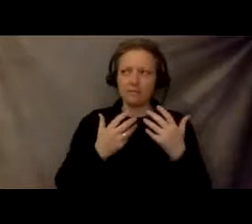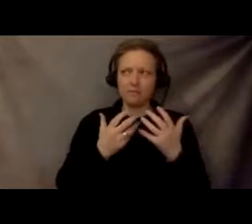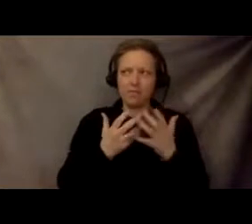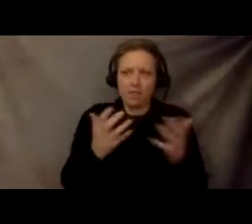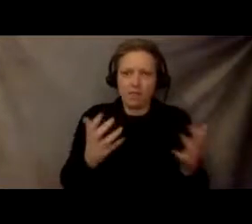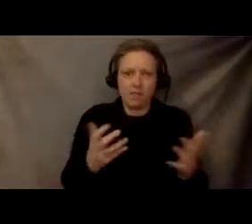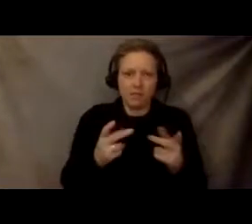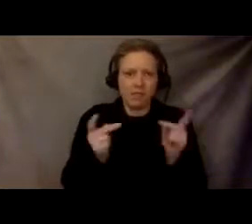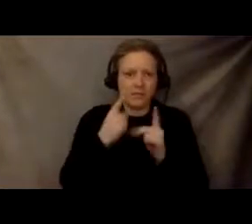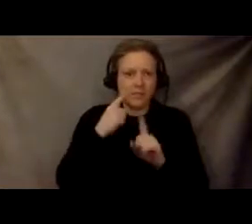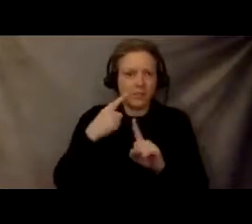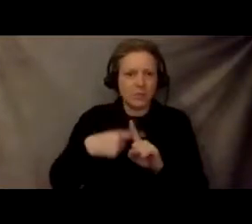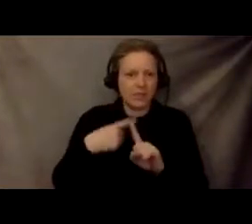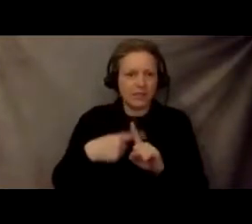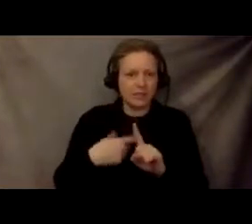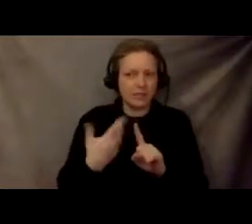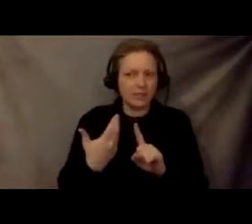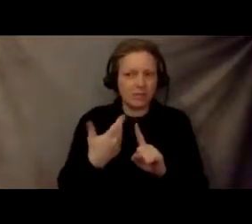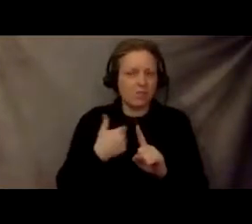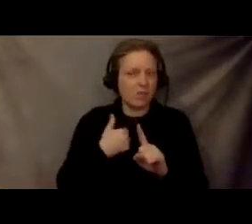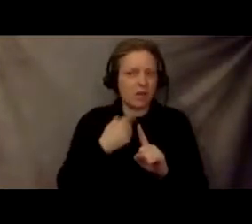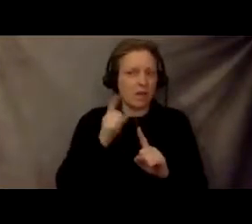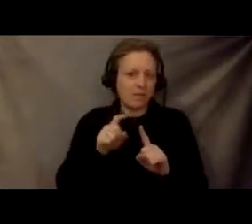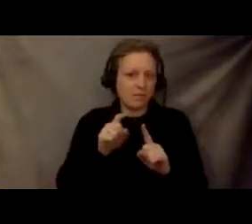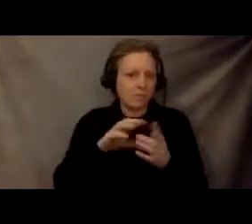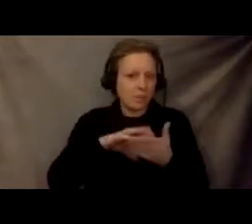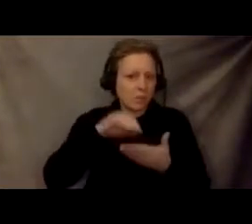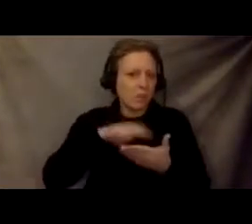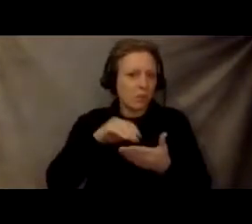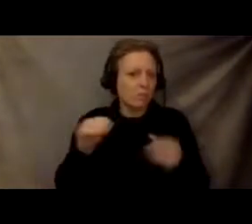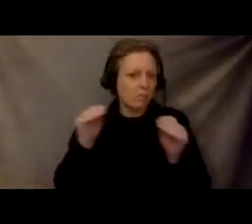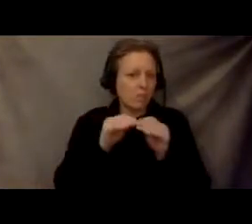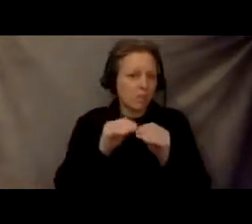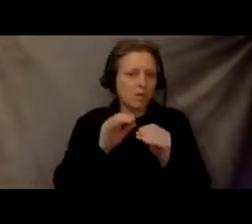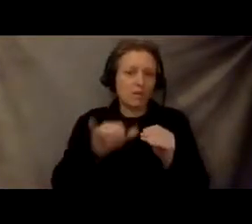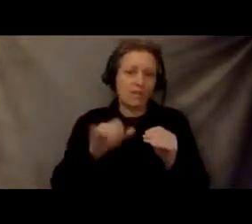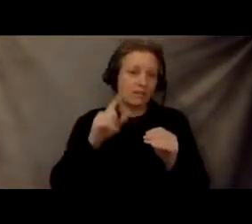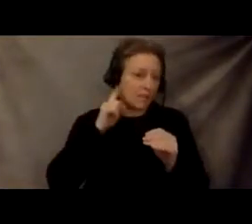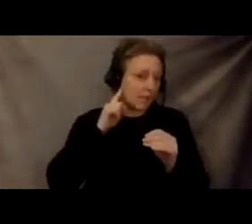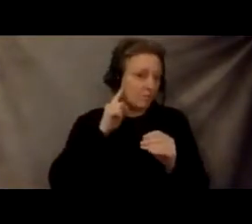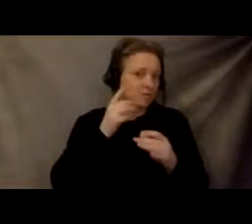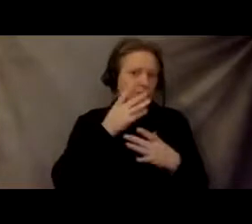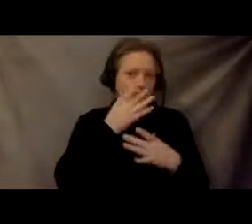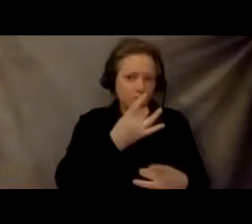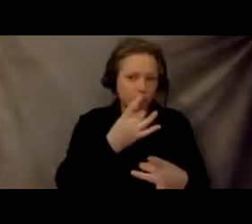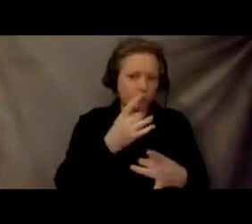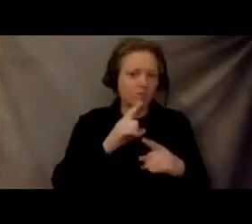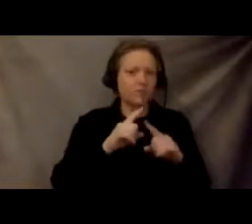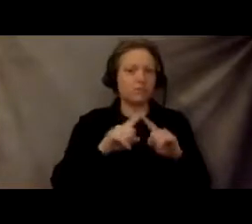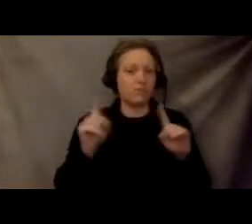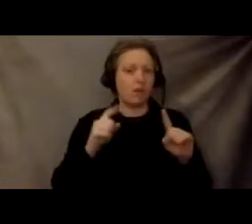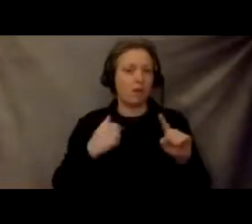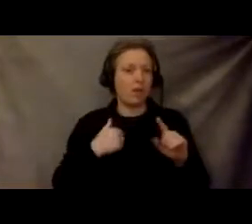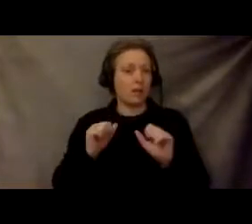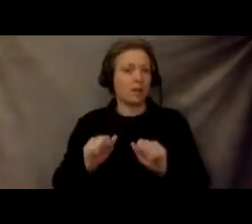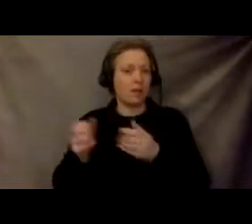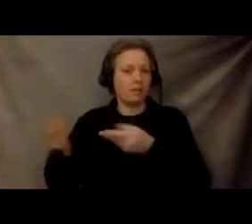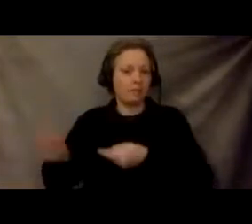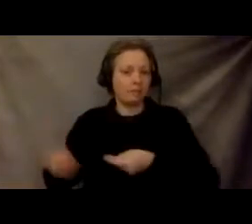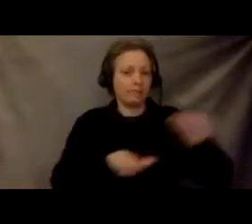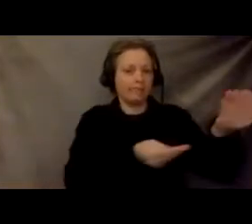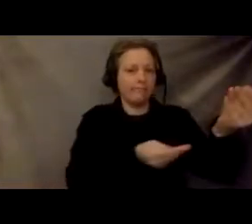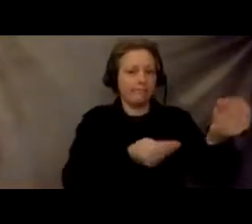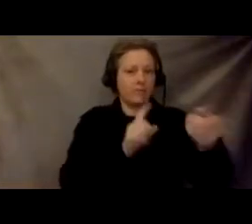I'd have to find out more. It'd be interesting to know the specifics. I could pass that on to Tigard officials and say, can you be